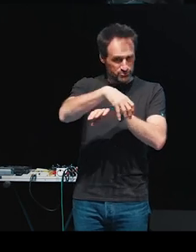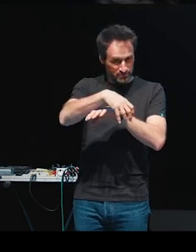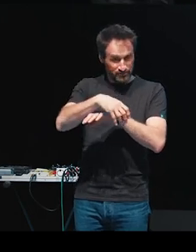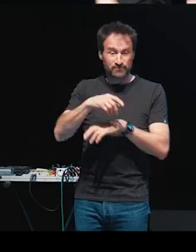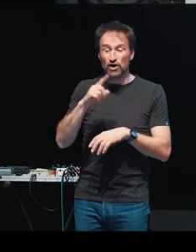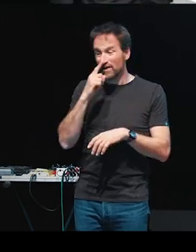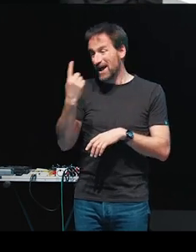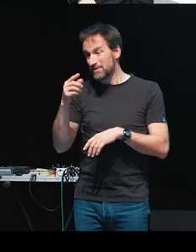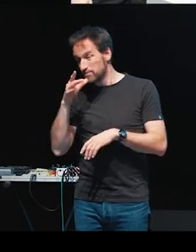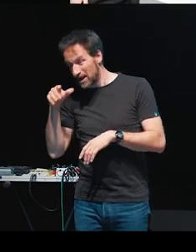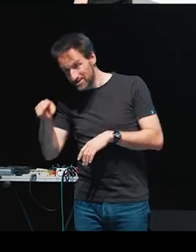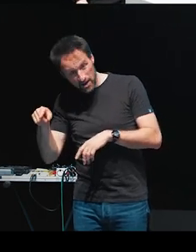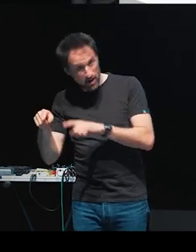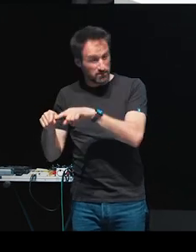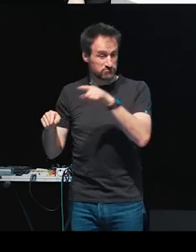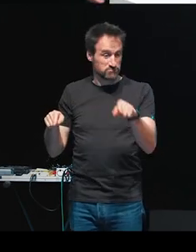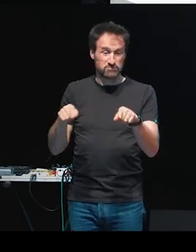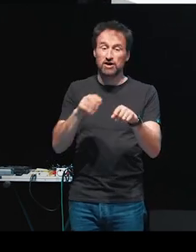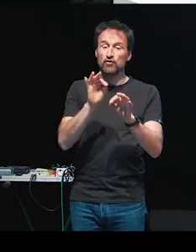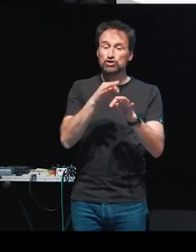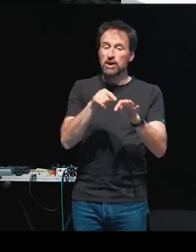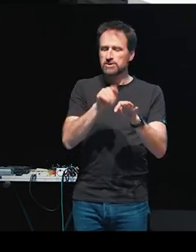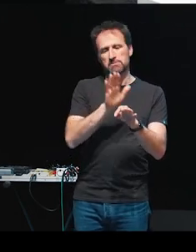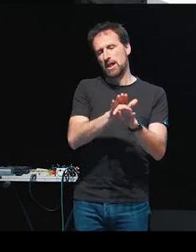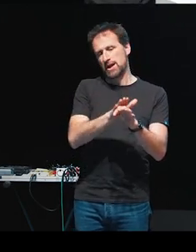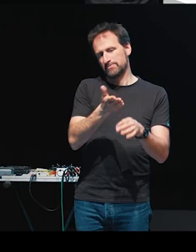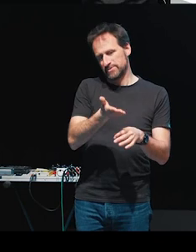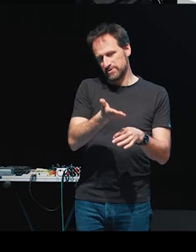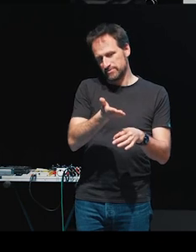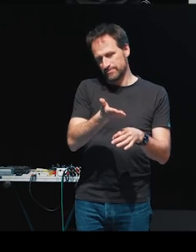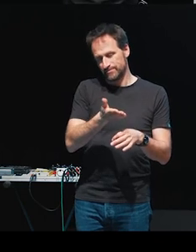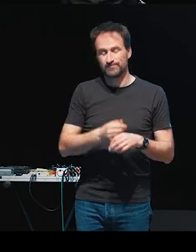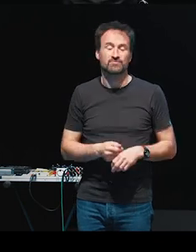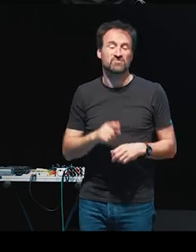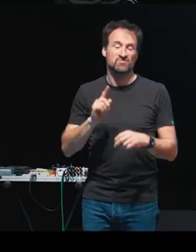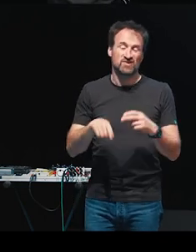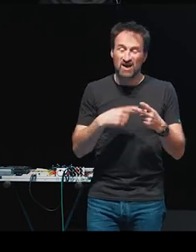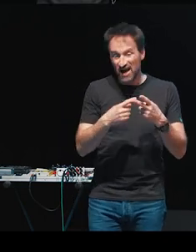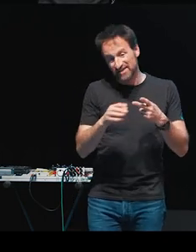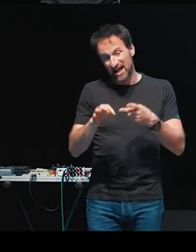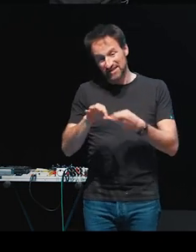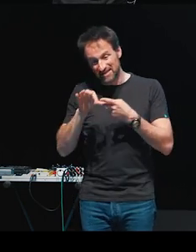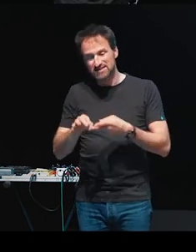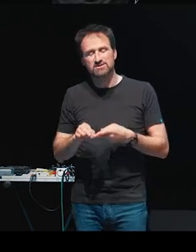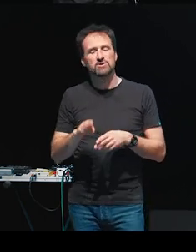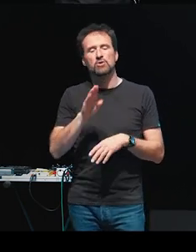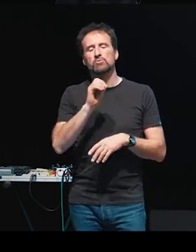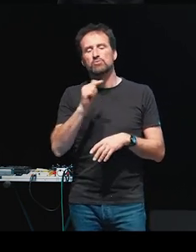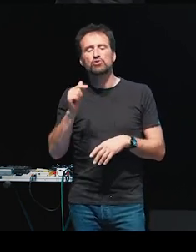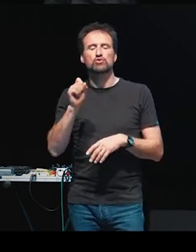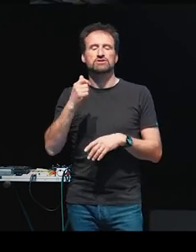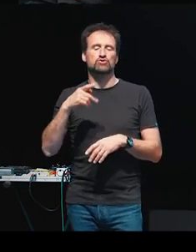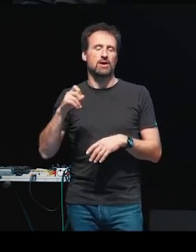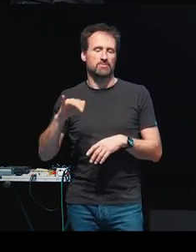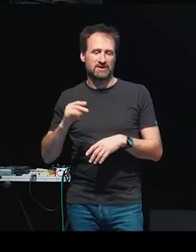the functionality there. Another approach is bootstrapping several single-page applications, which means you